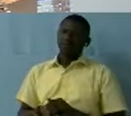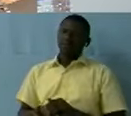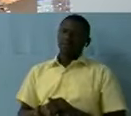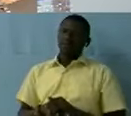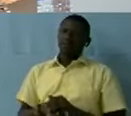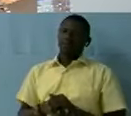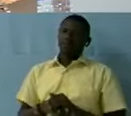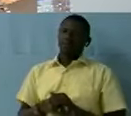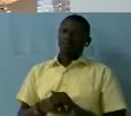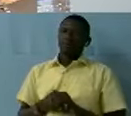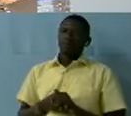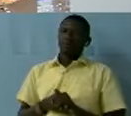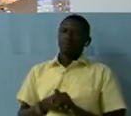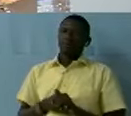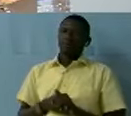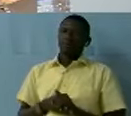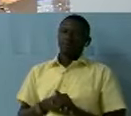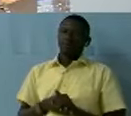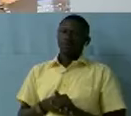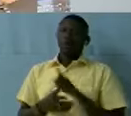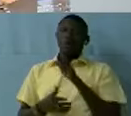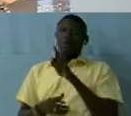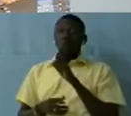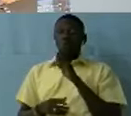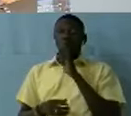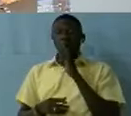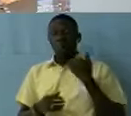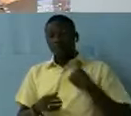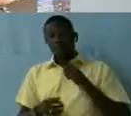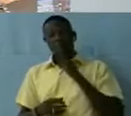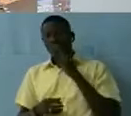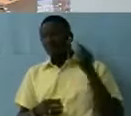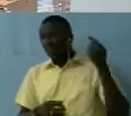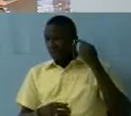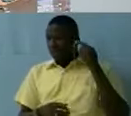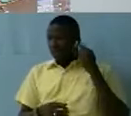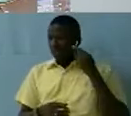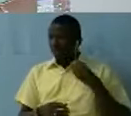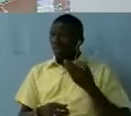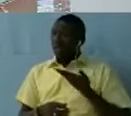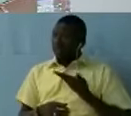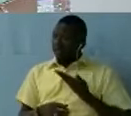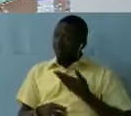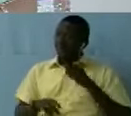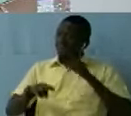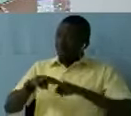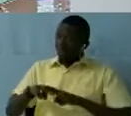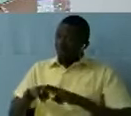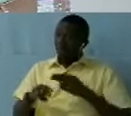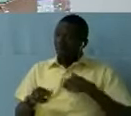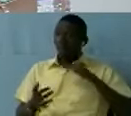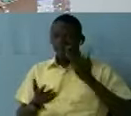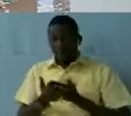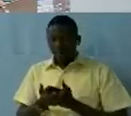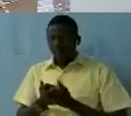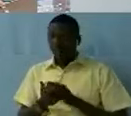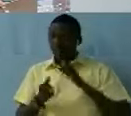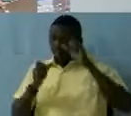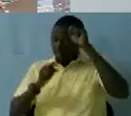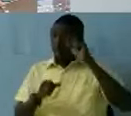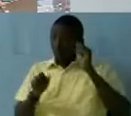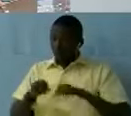mu announce as ken wole nata. Who had HIV and they had this belief and hope that the president could cure them. Otuma don talo